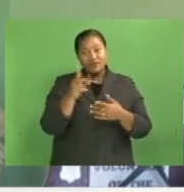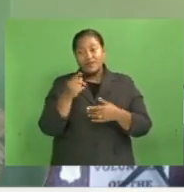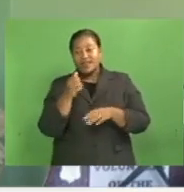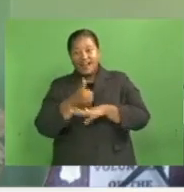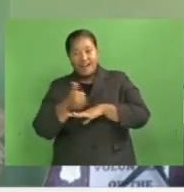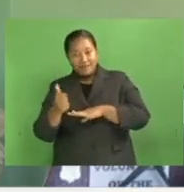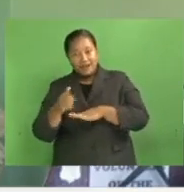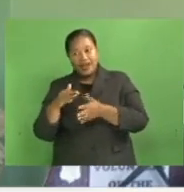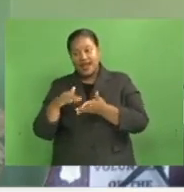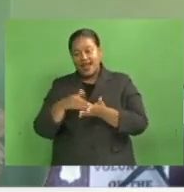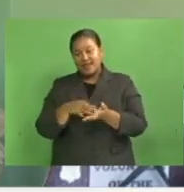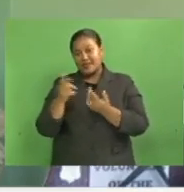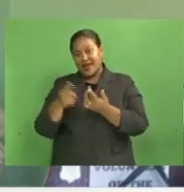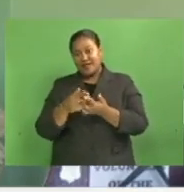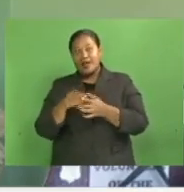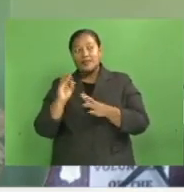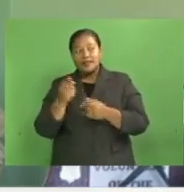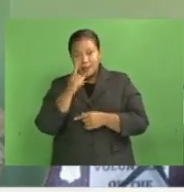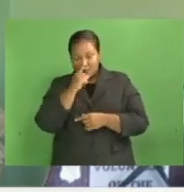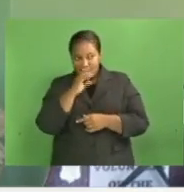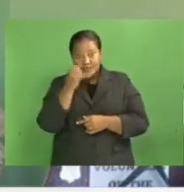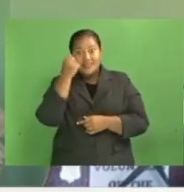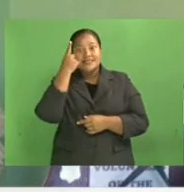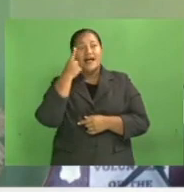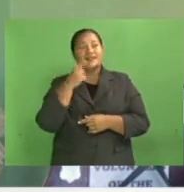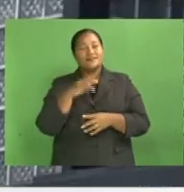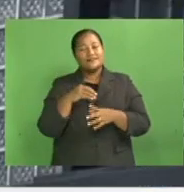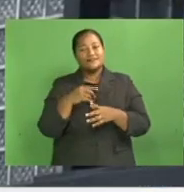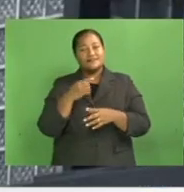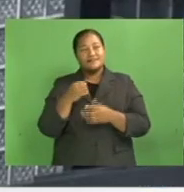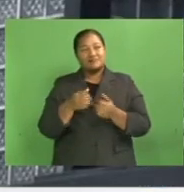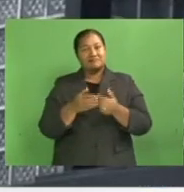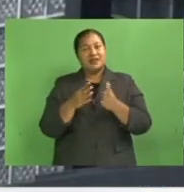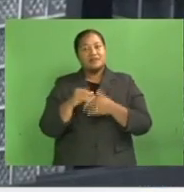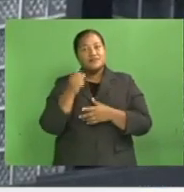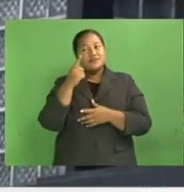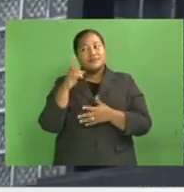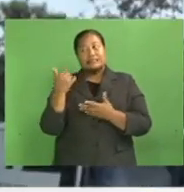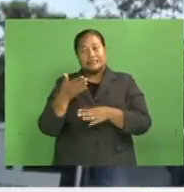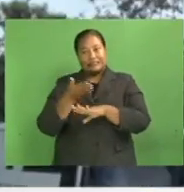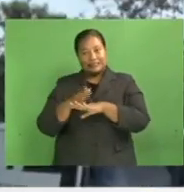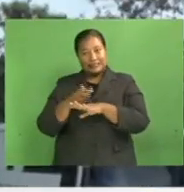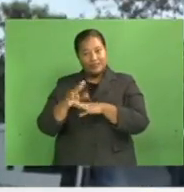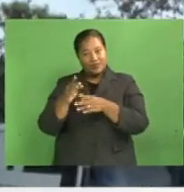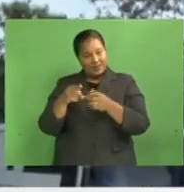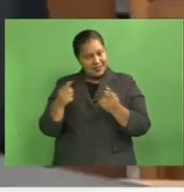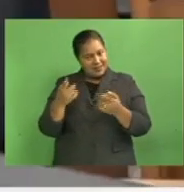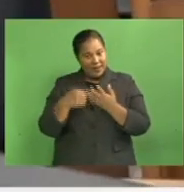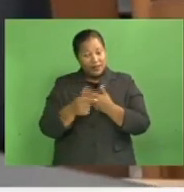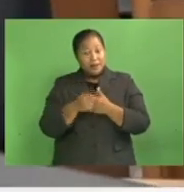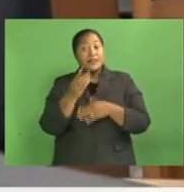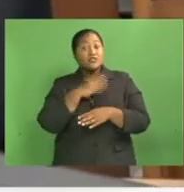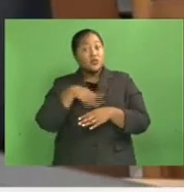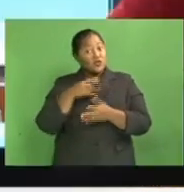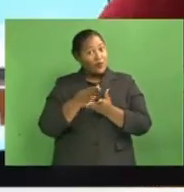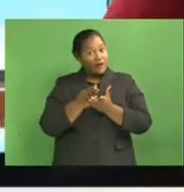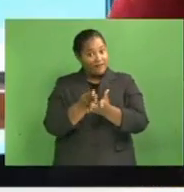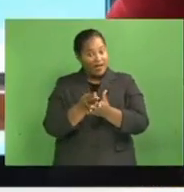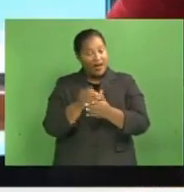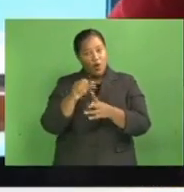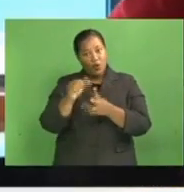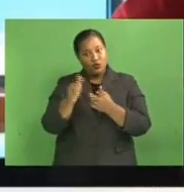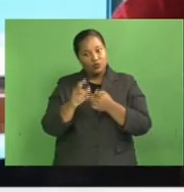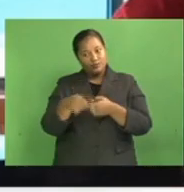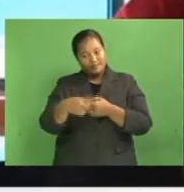and people start to realize the new norm that is happening. The Social Welfare Ministry is also continuing to receive